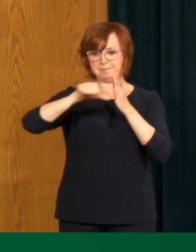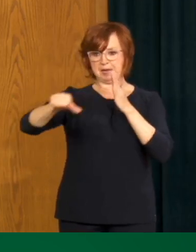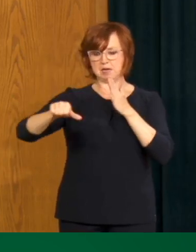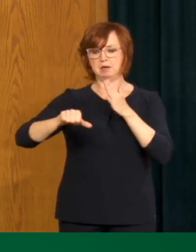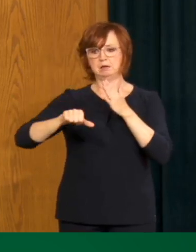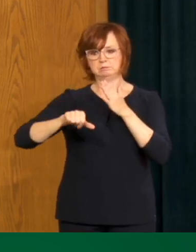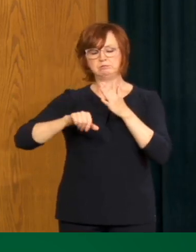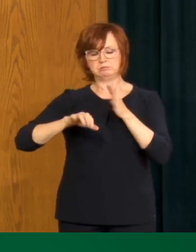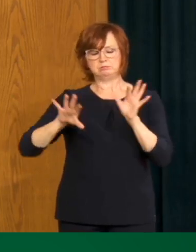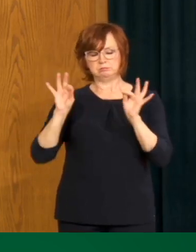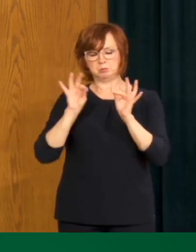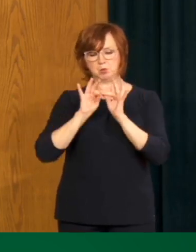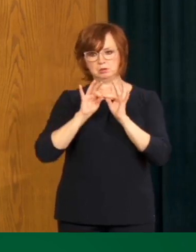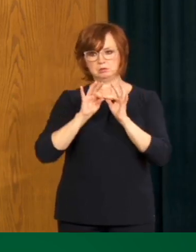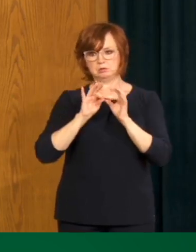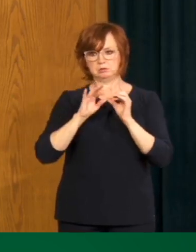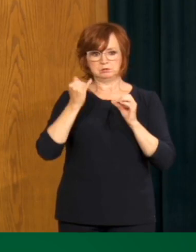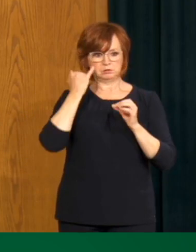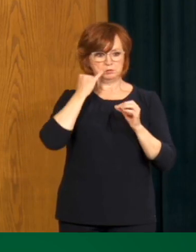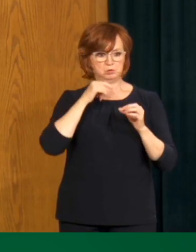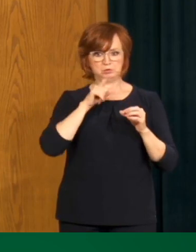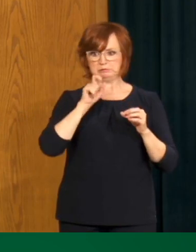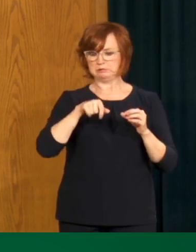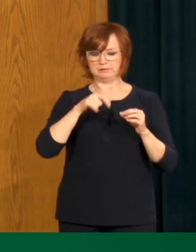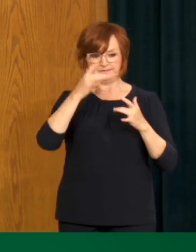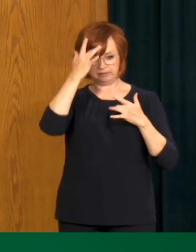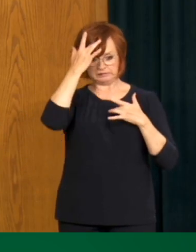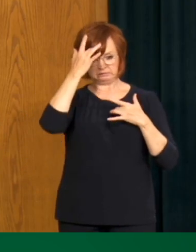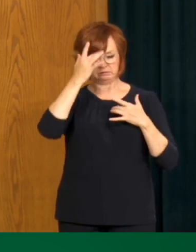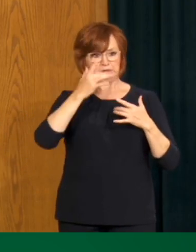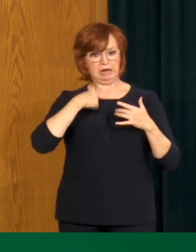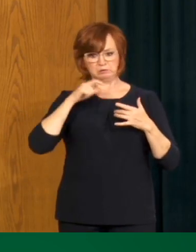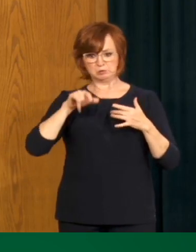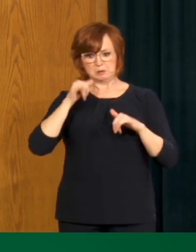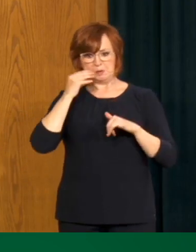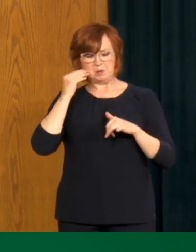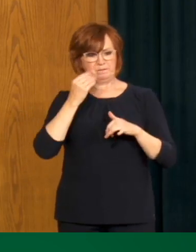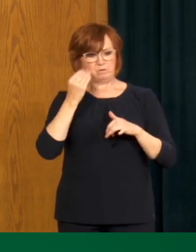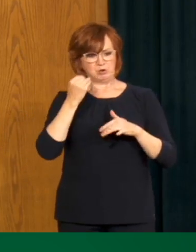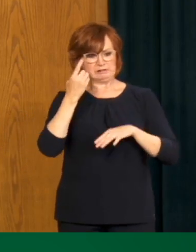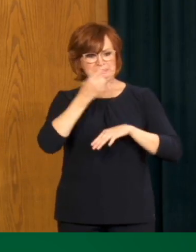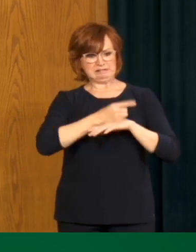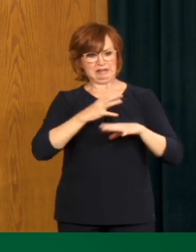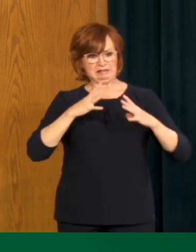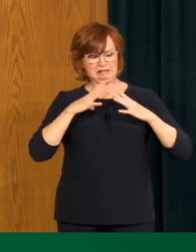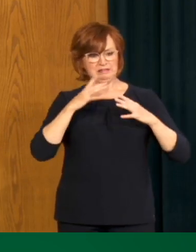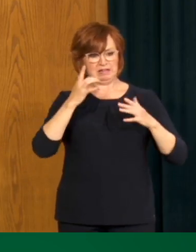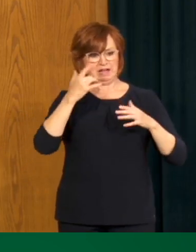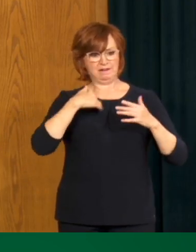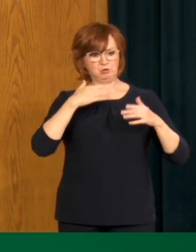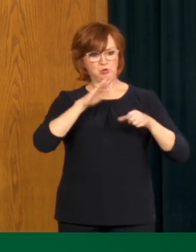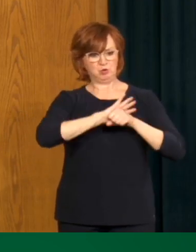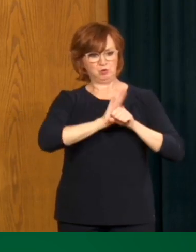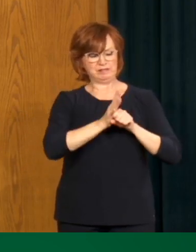up a large portion of the $14 billion, and is really